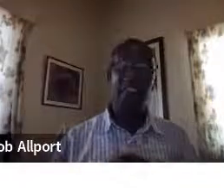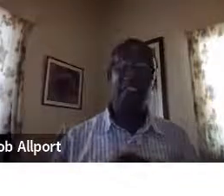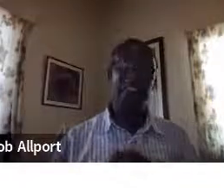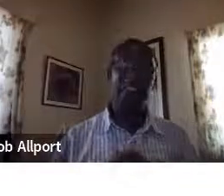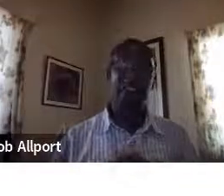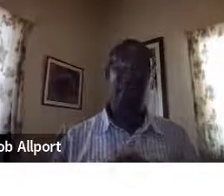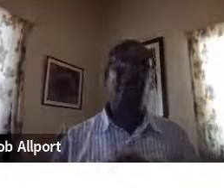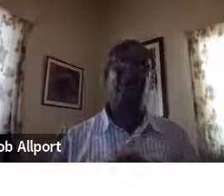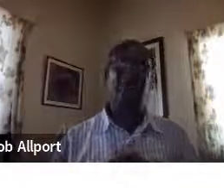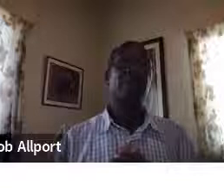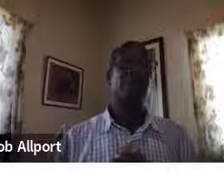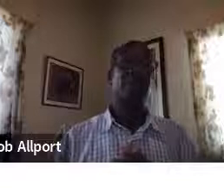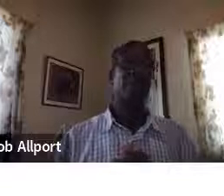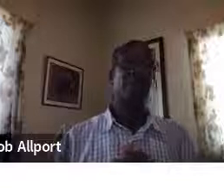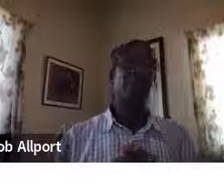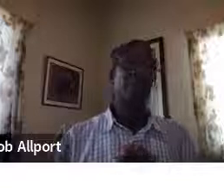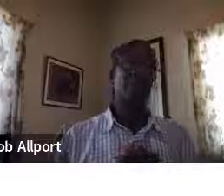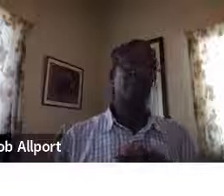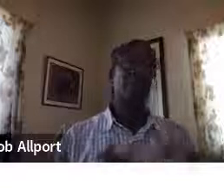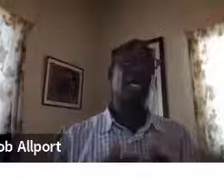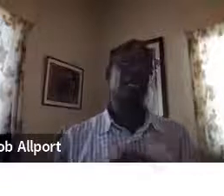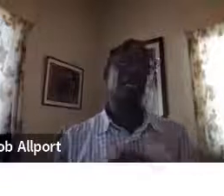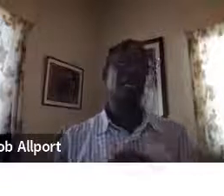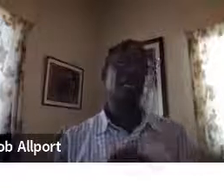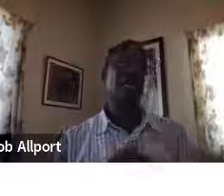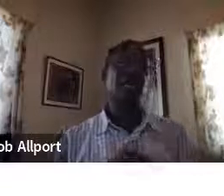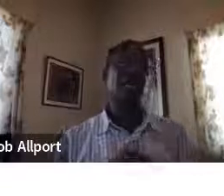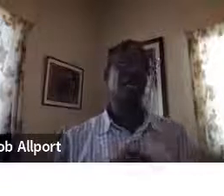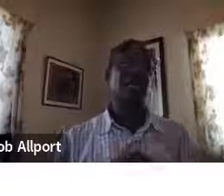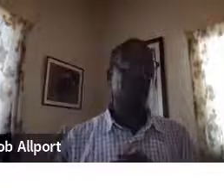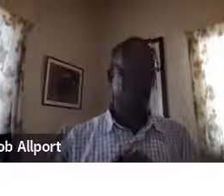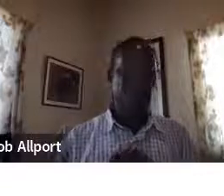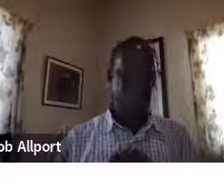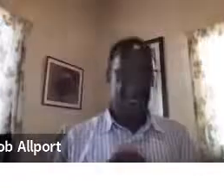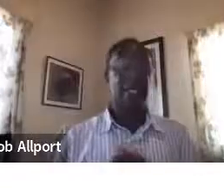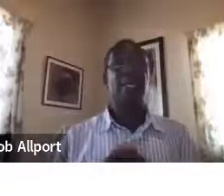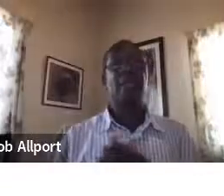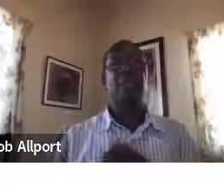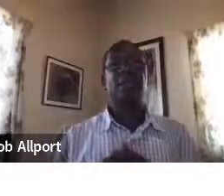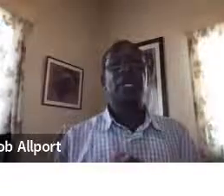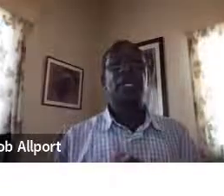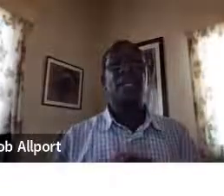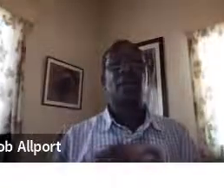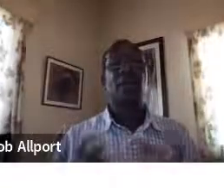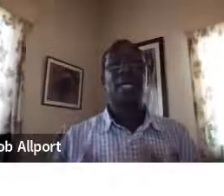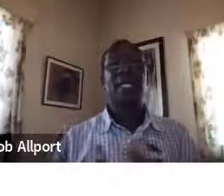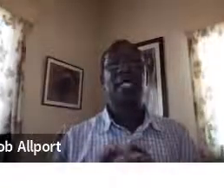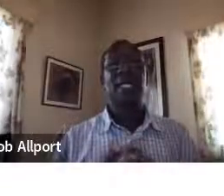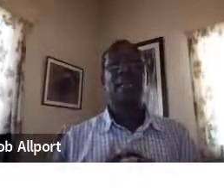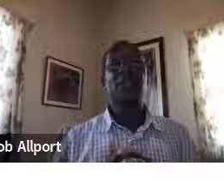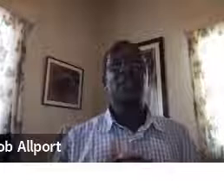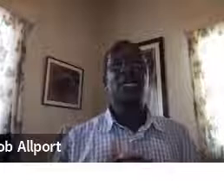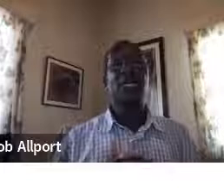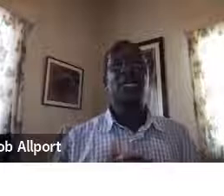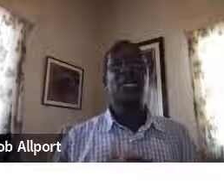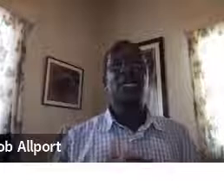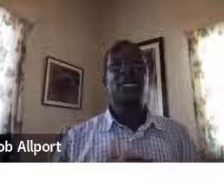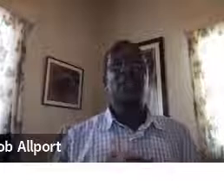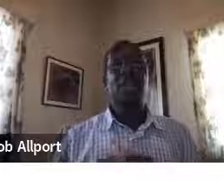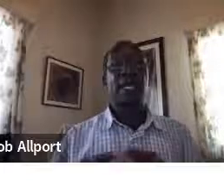natural system that most part of the world produces food. So it's all that